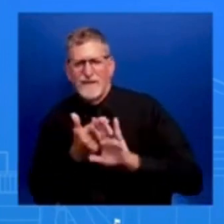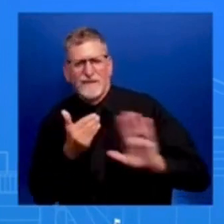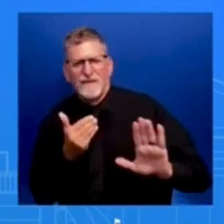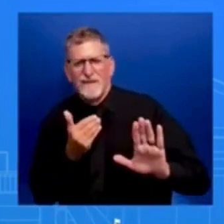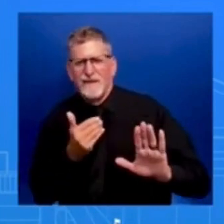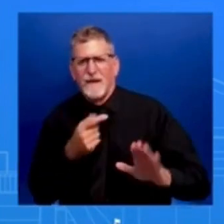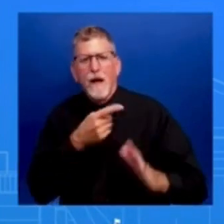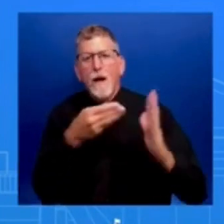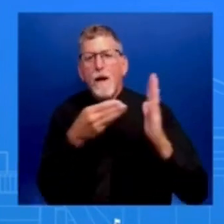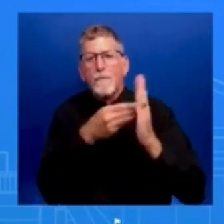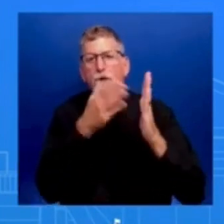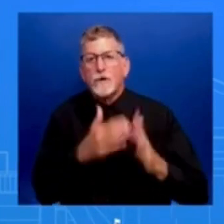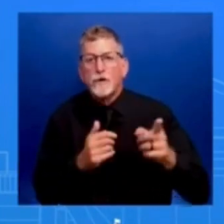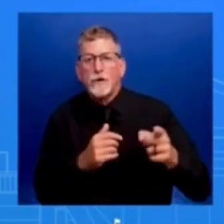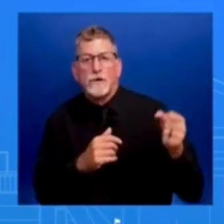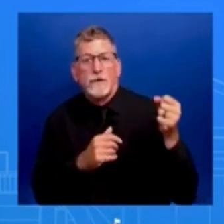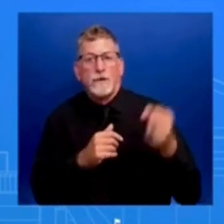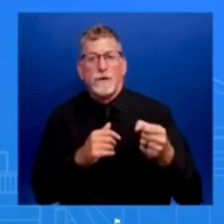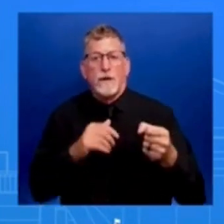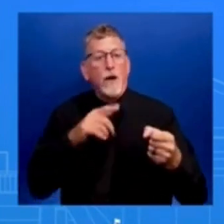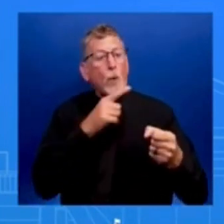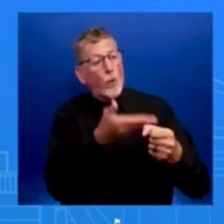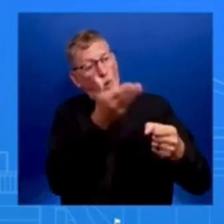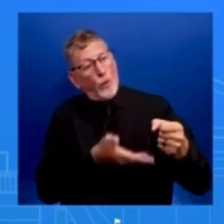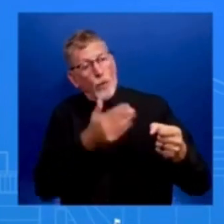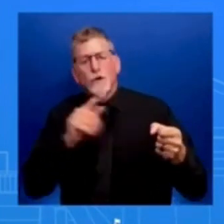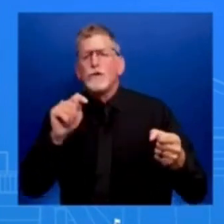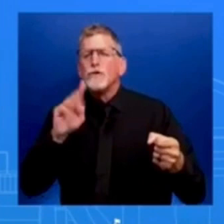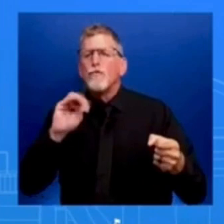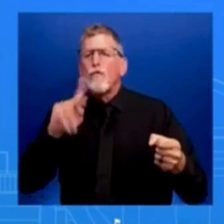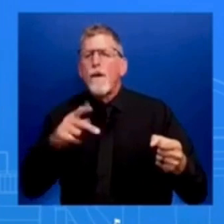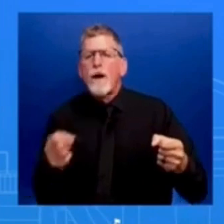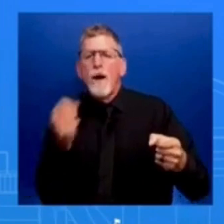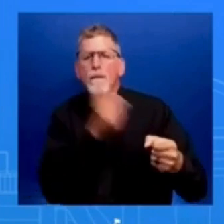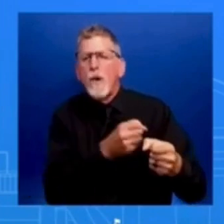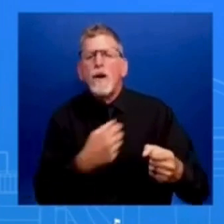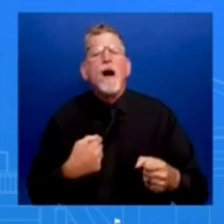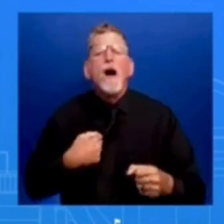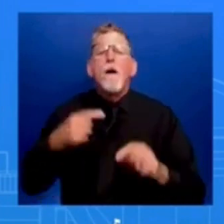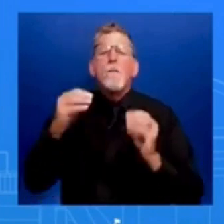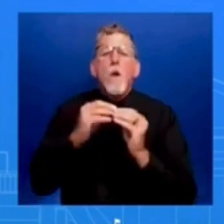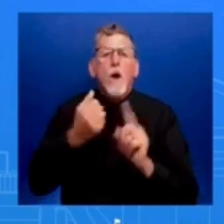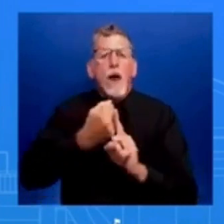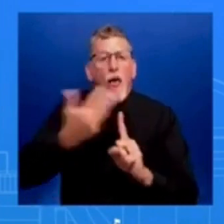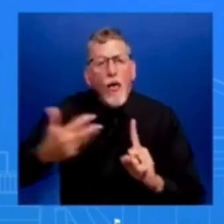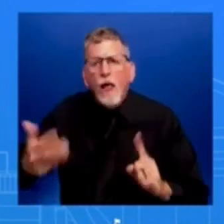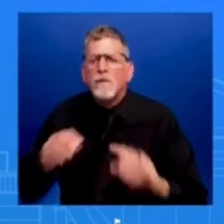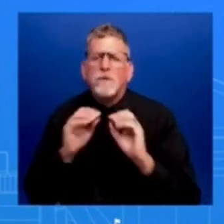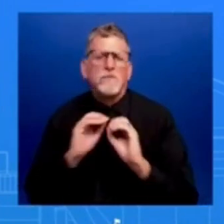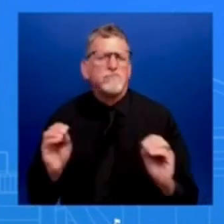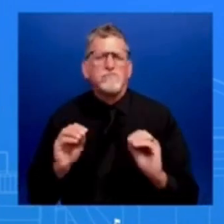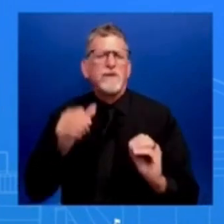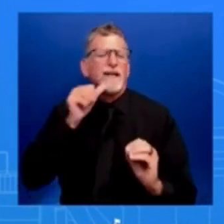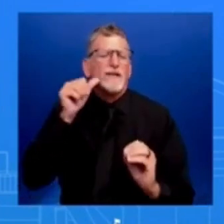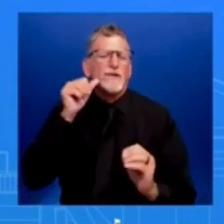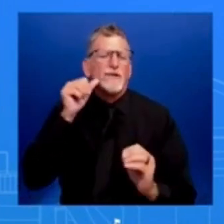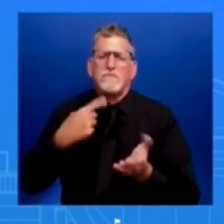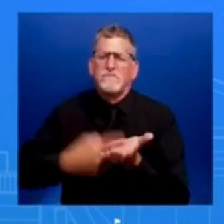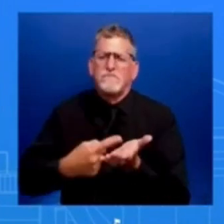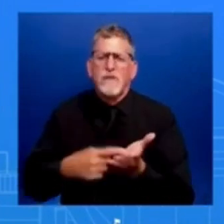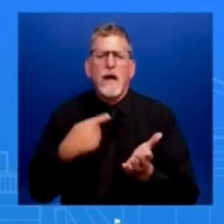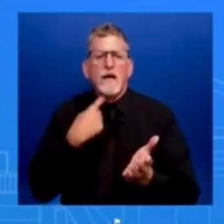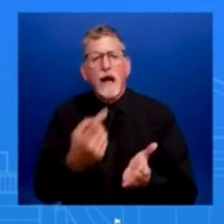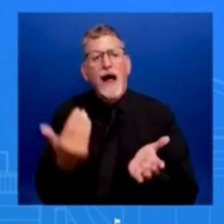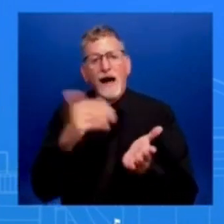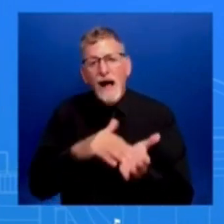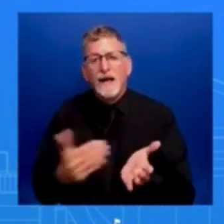comment beyond what I said yesterday. And of course, and we have said this multiple times, the president and the first lady, they love